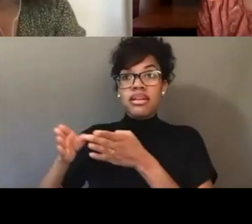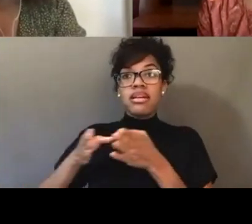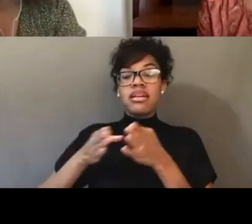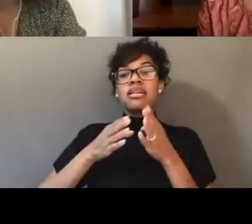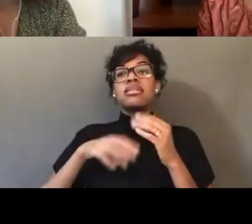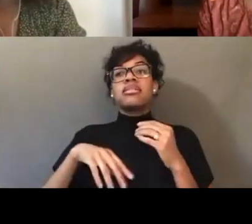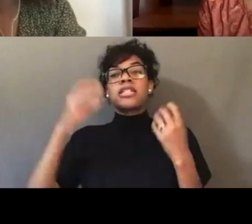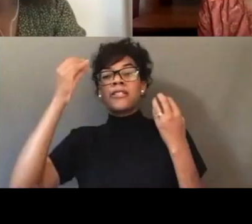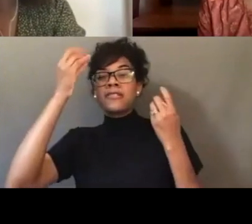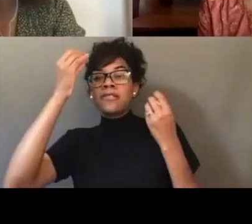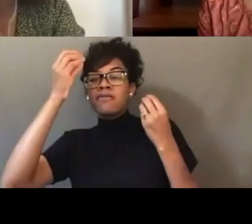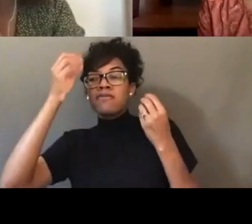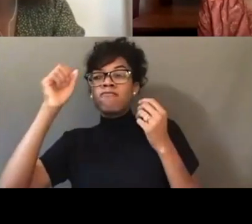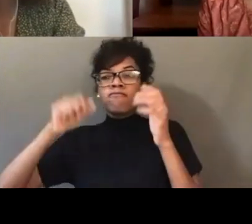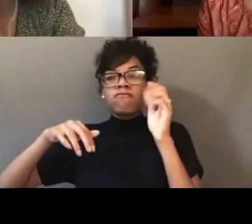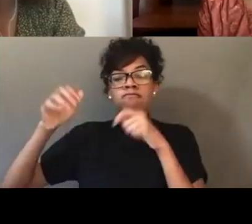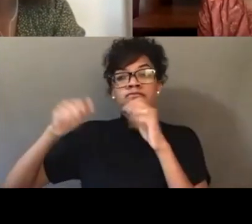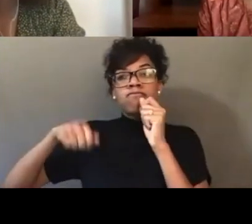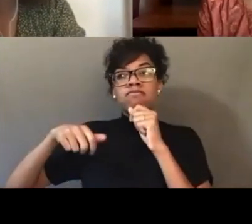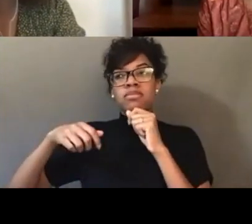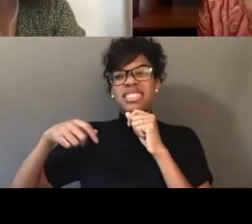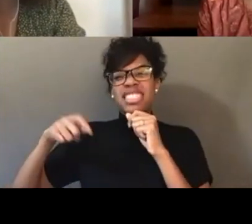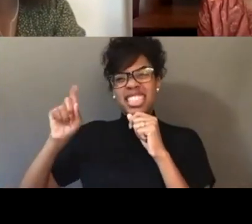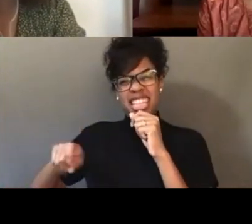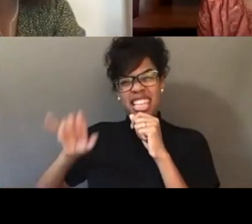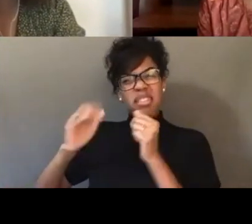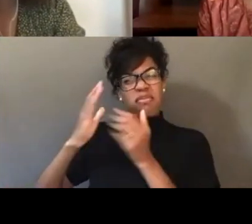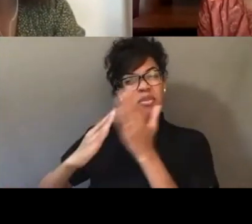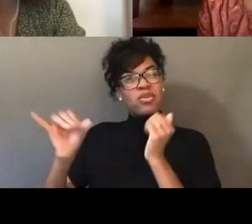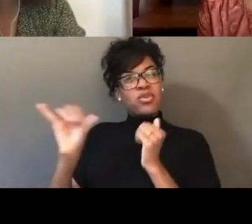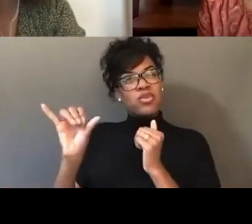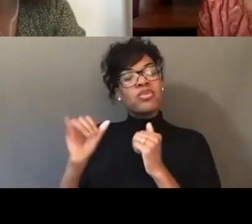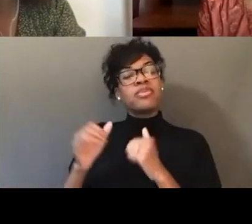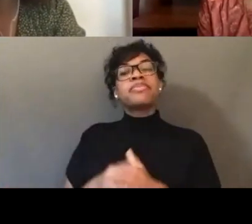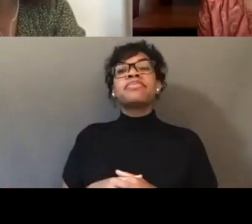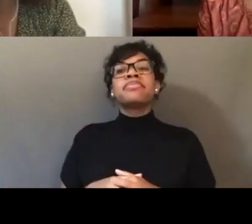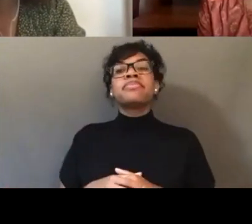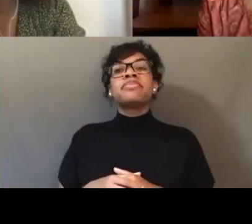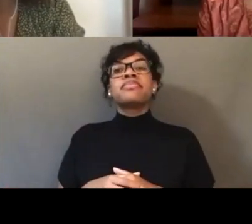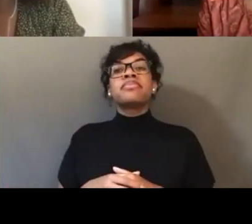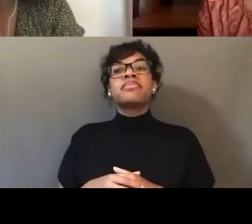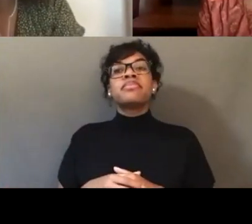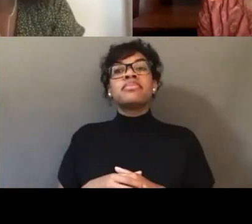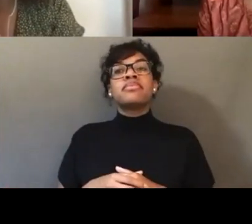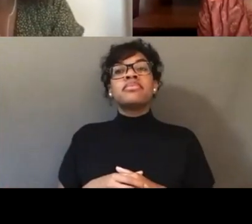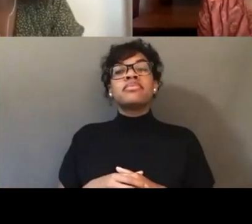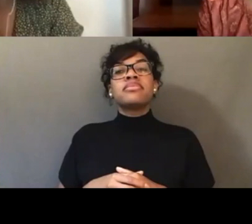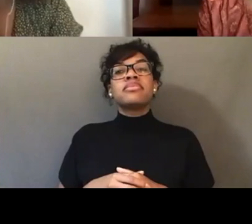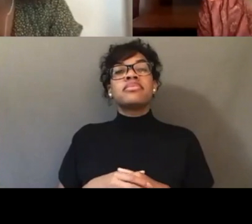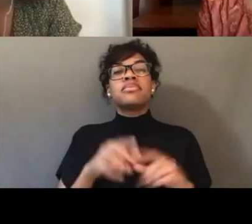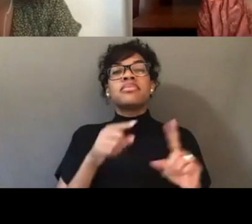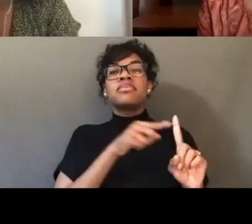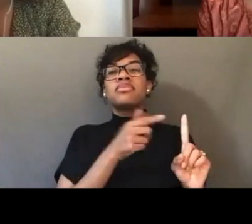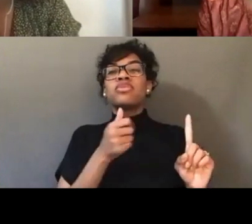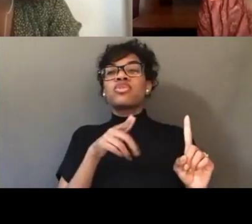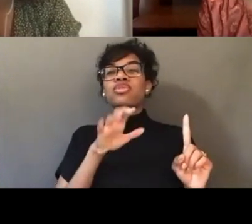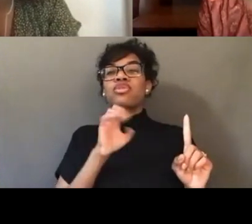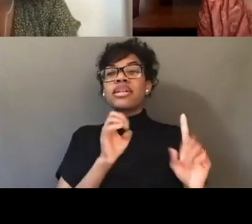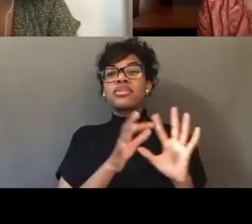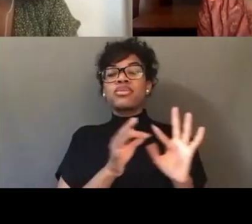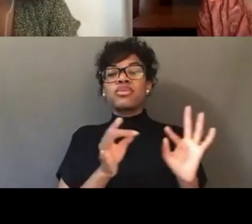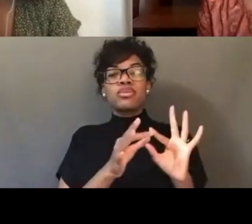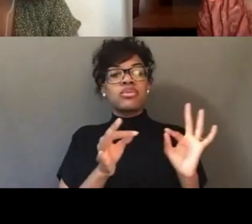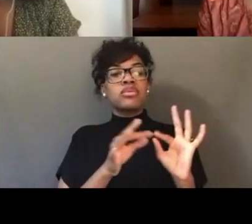frankly most needed. She talks about overnight, it seemed like there were